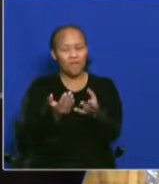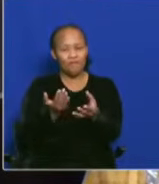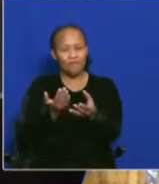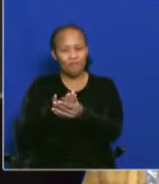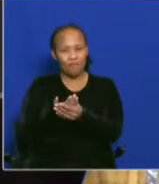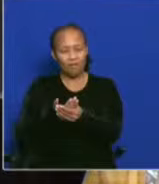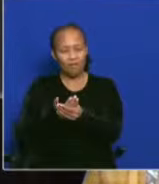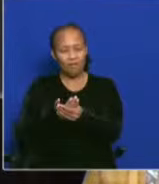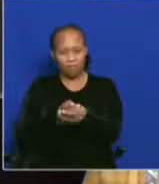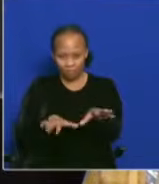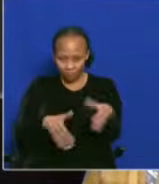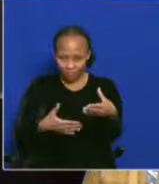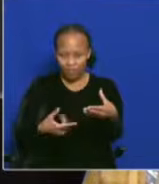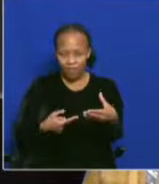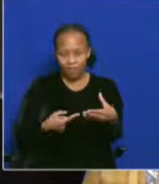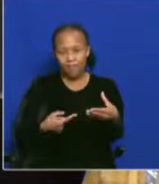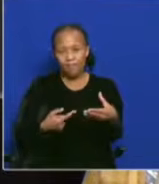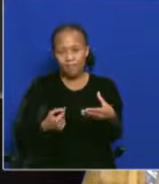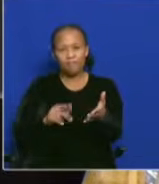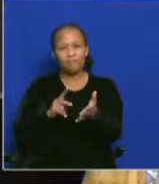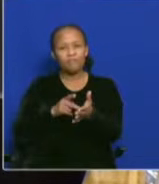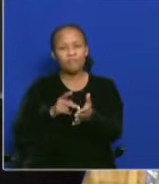and it's at page 41.